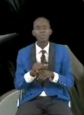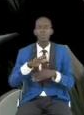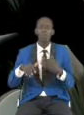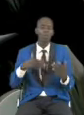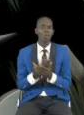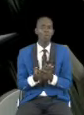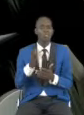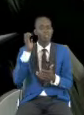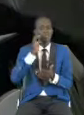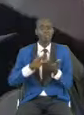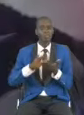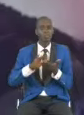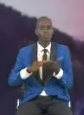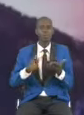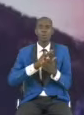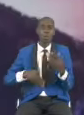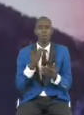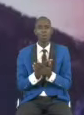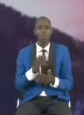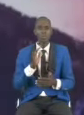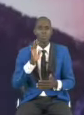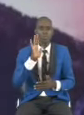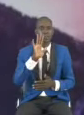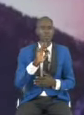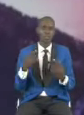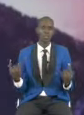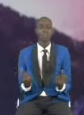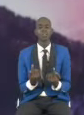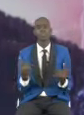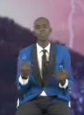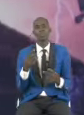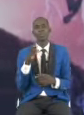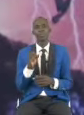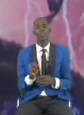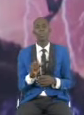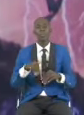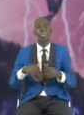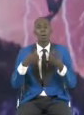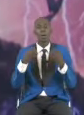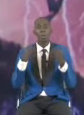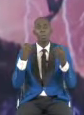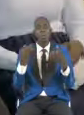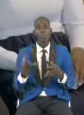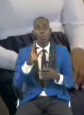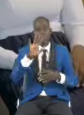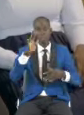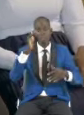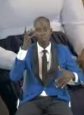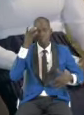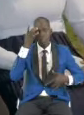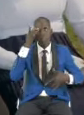forgiveth all your iniquities. How many of your diseases will he heal?